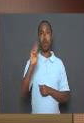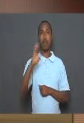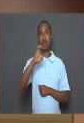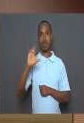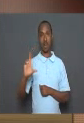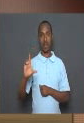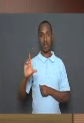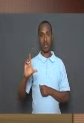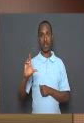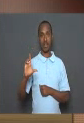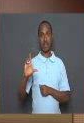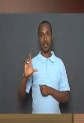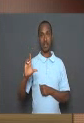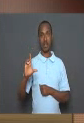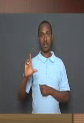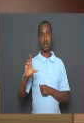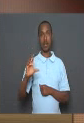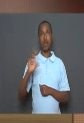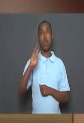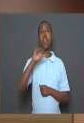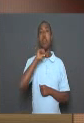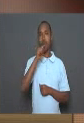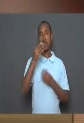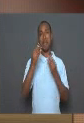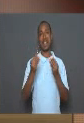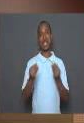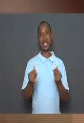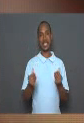copper chloride will not melt.